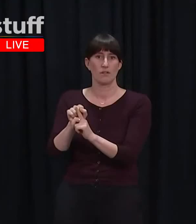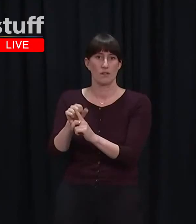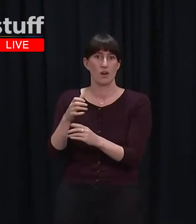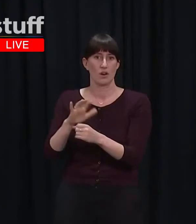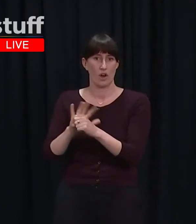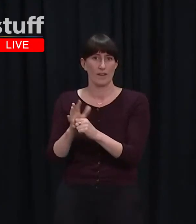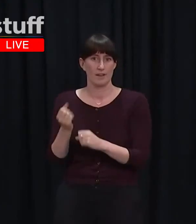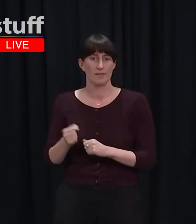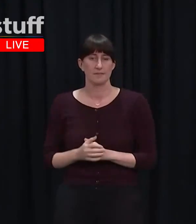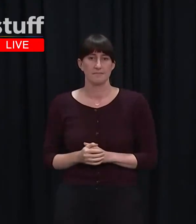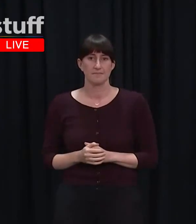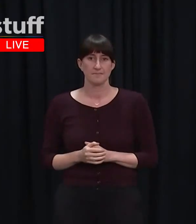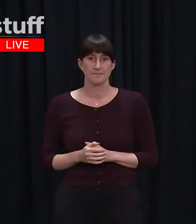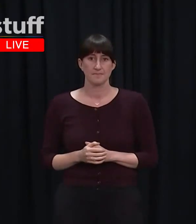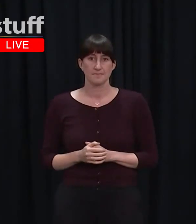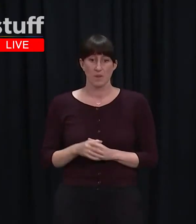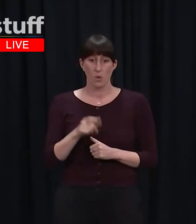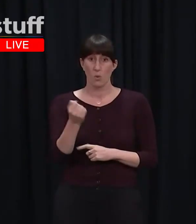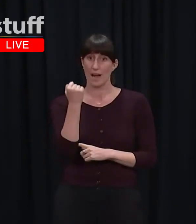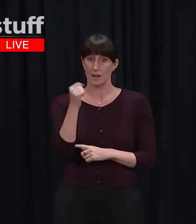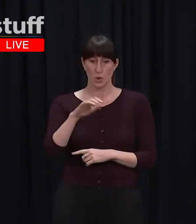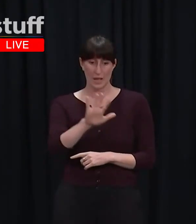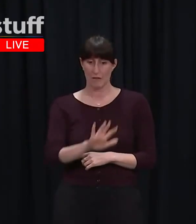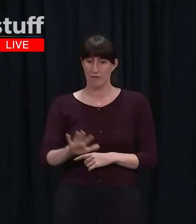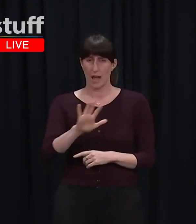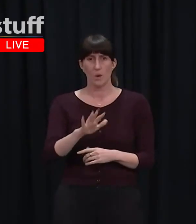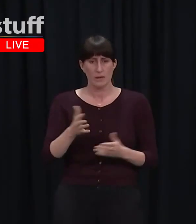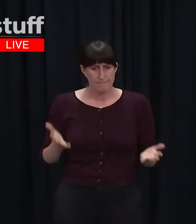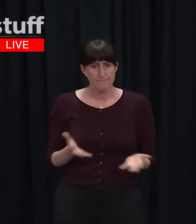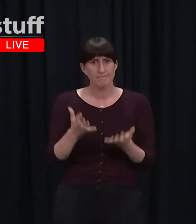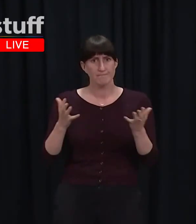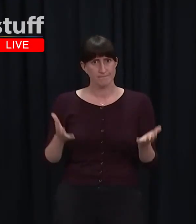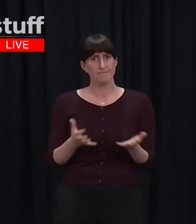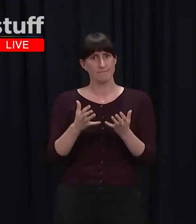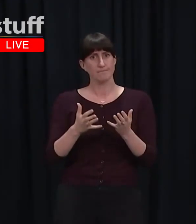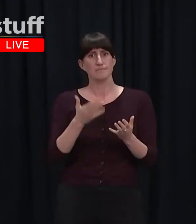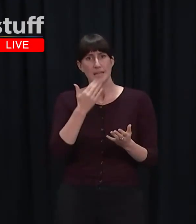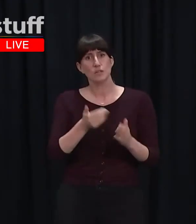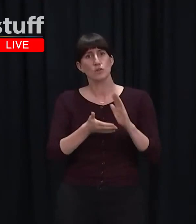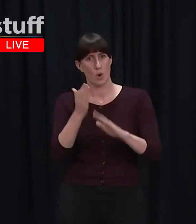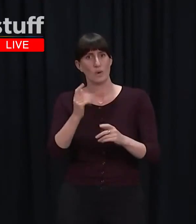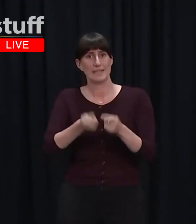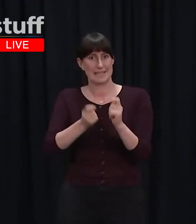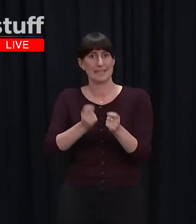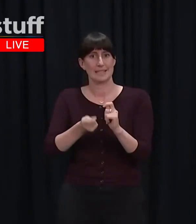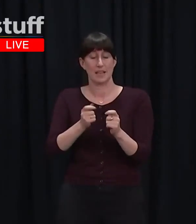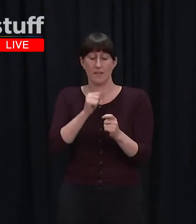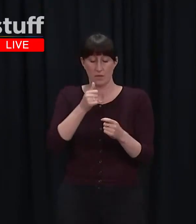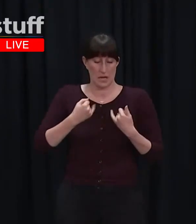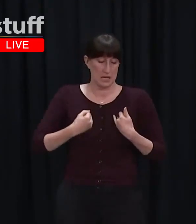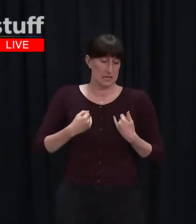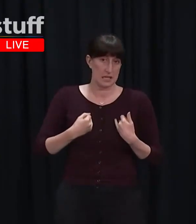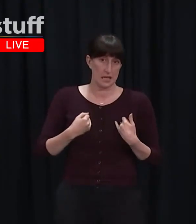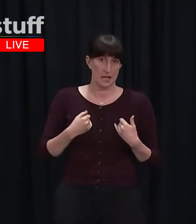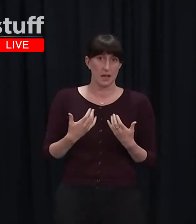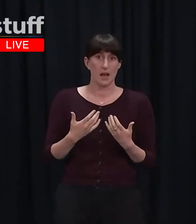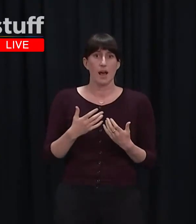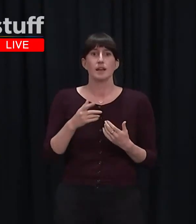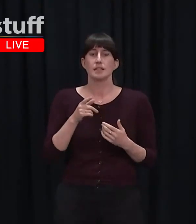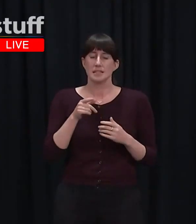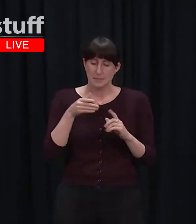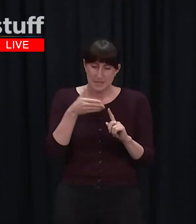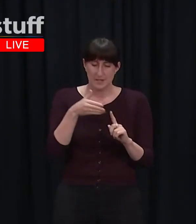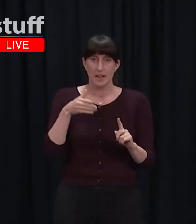We're continuing to encourage testing region-wide in Waikato for anyone who has symptoms, and particularly in Te